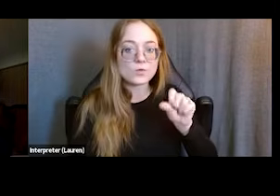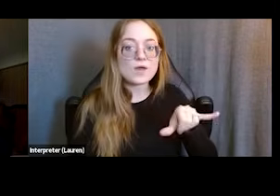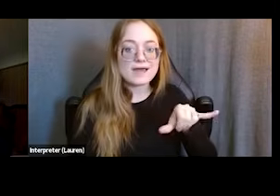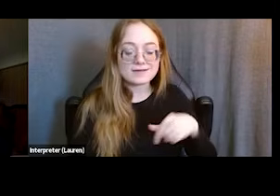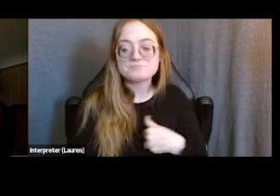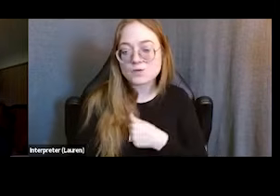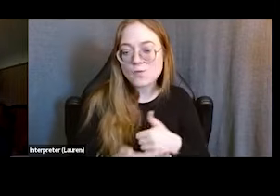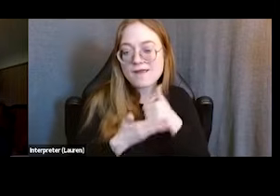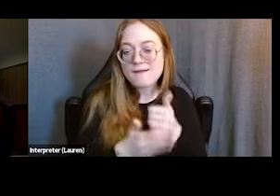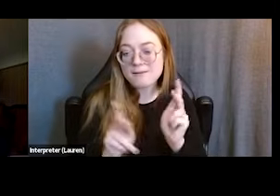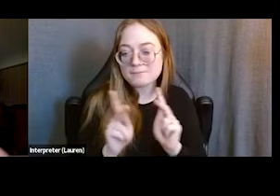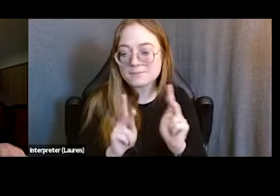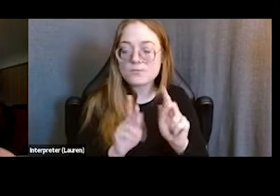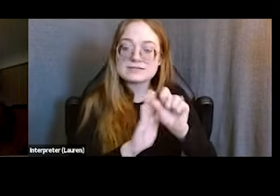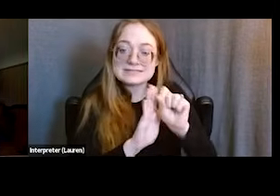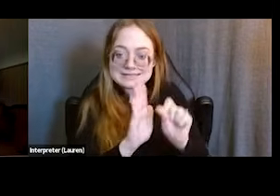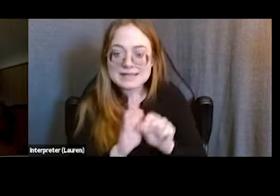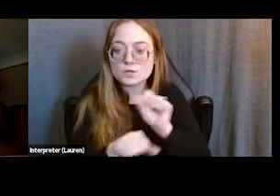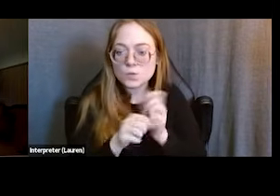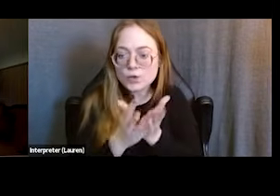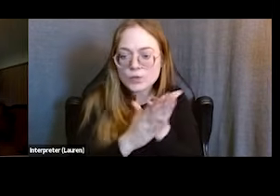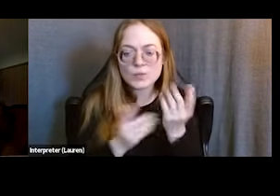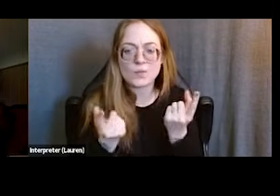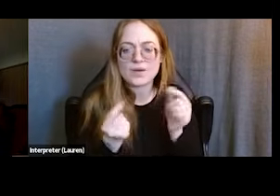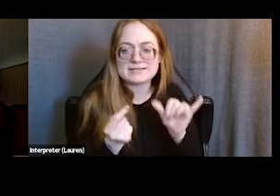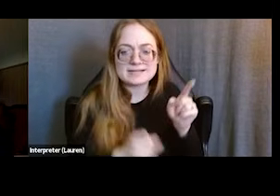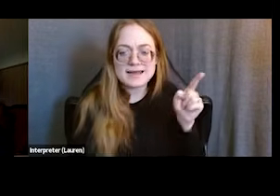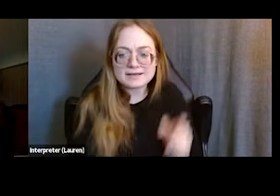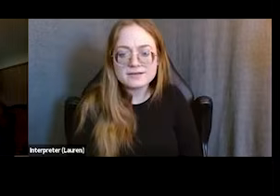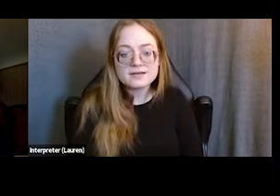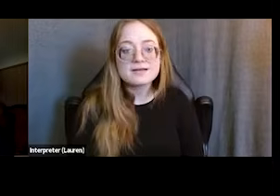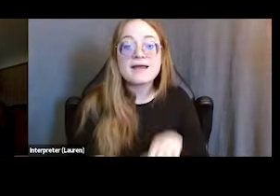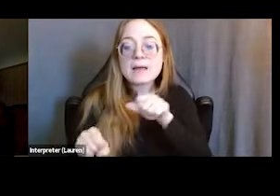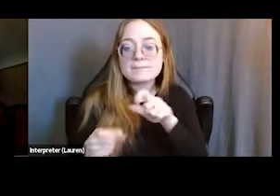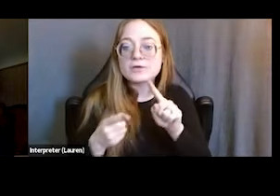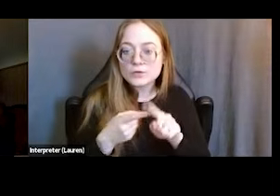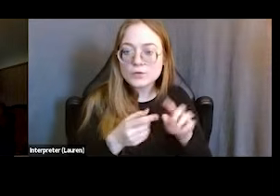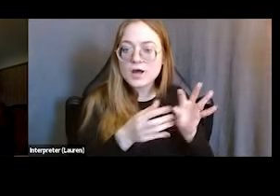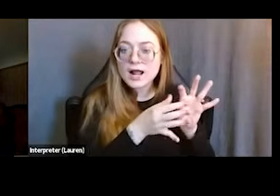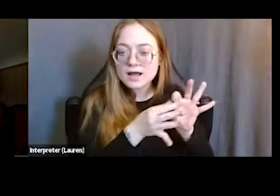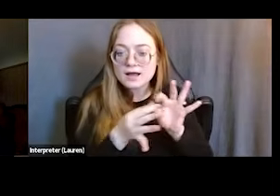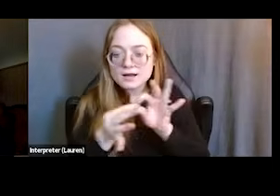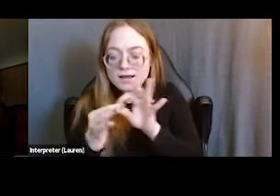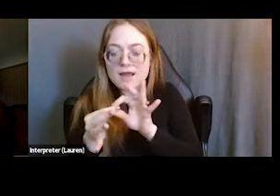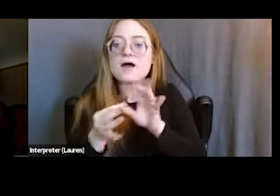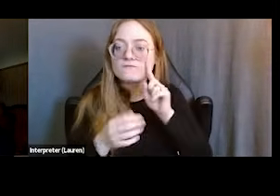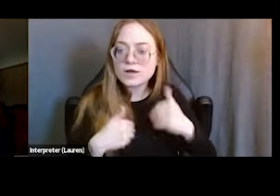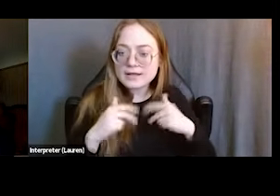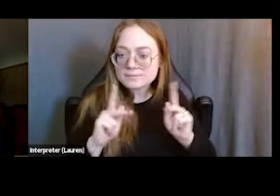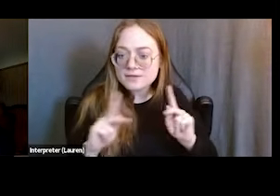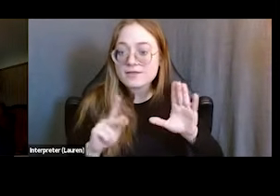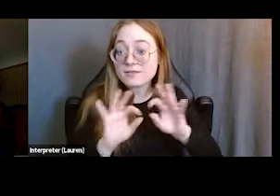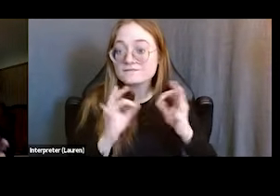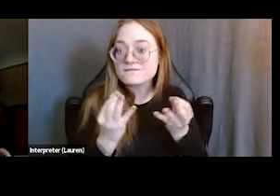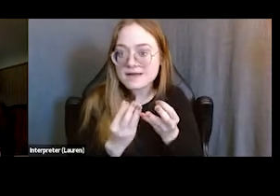through what a care pathway is, and what it is the ability to connect the dots for young people and their families pretty quickly. That